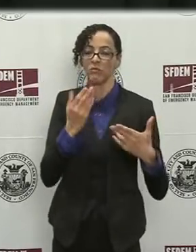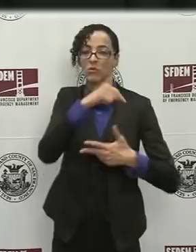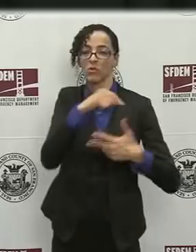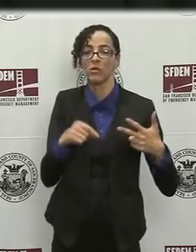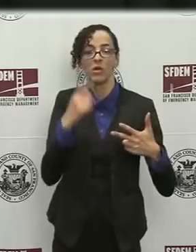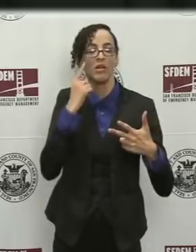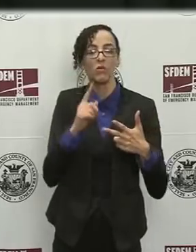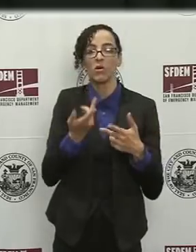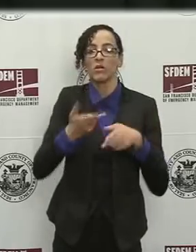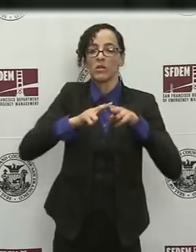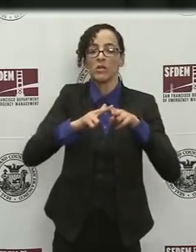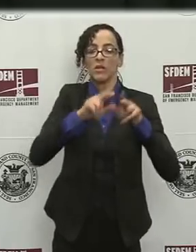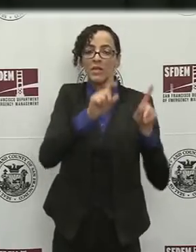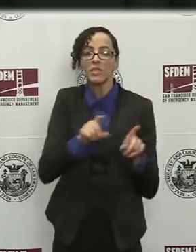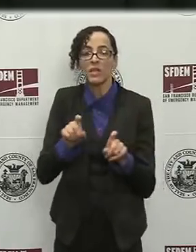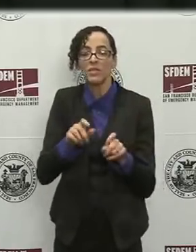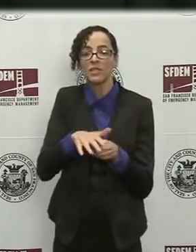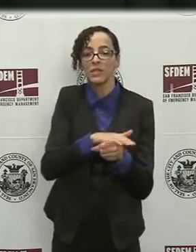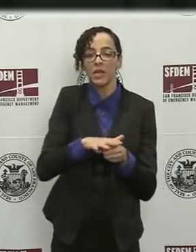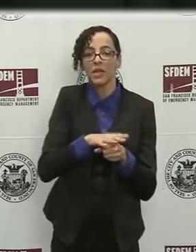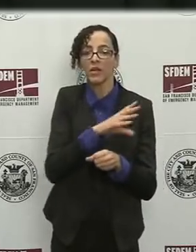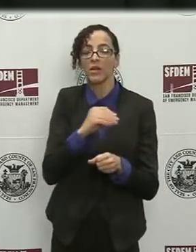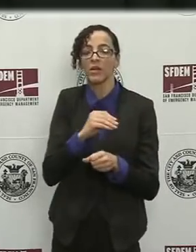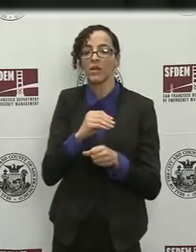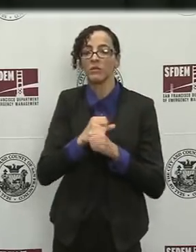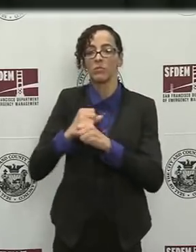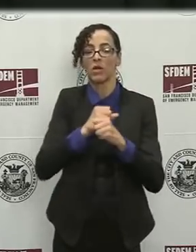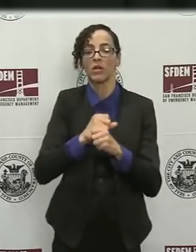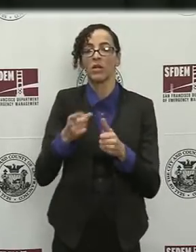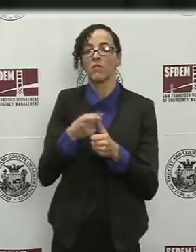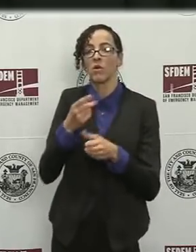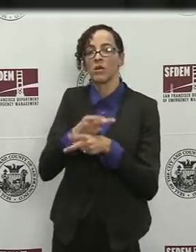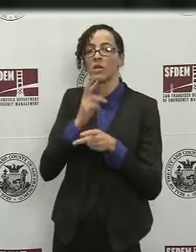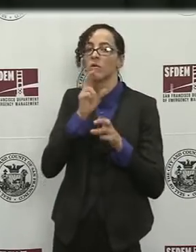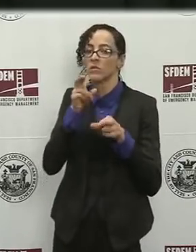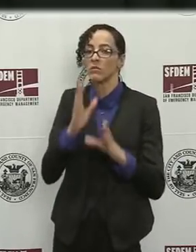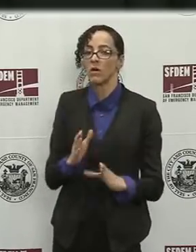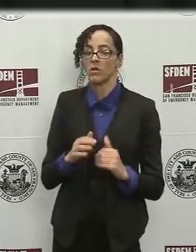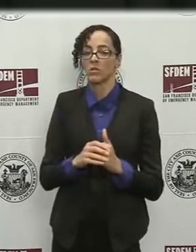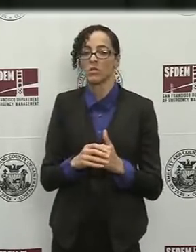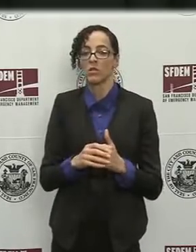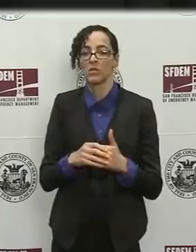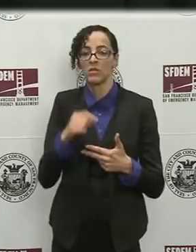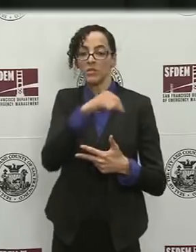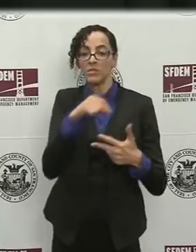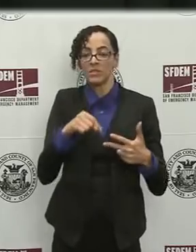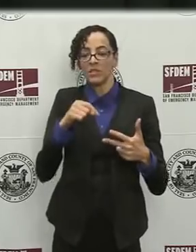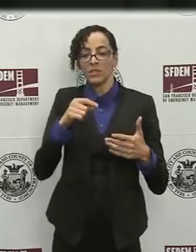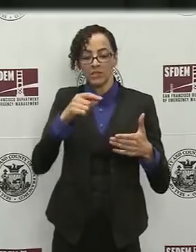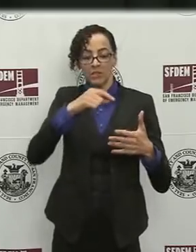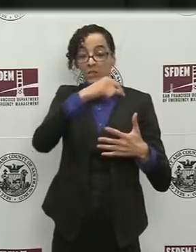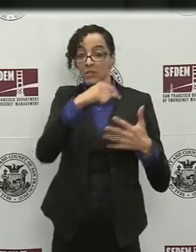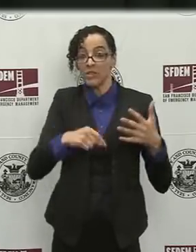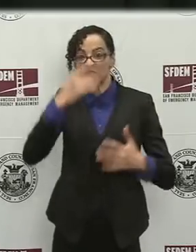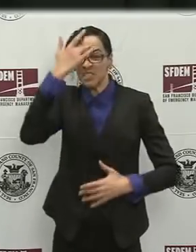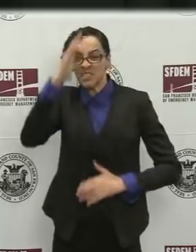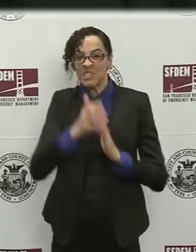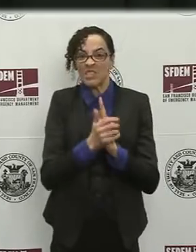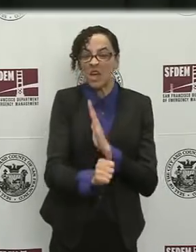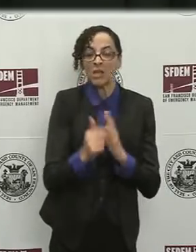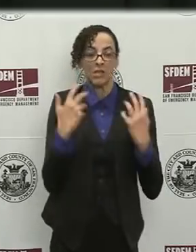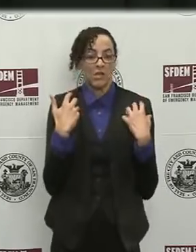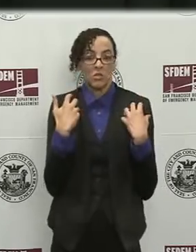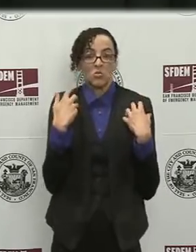first responders. These talented and dedicated professionals are courageously working on the front